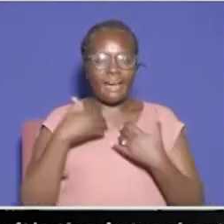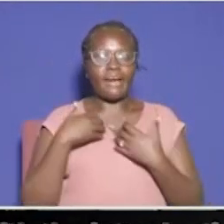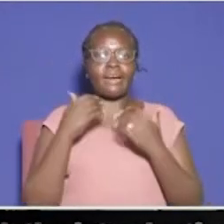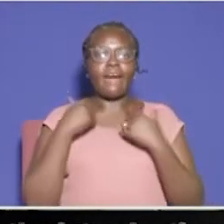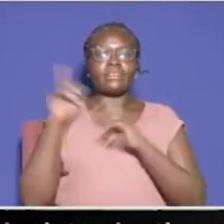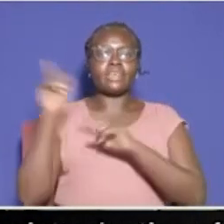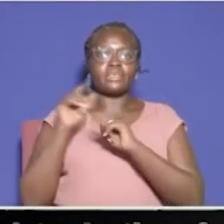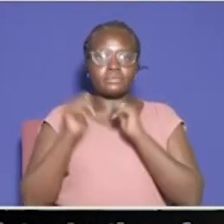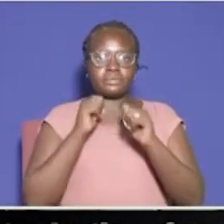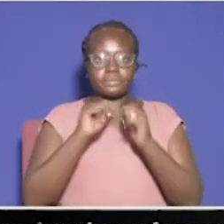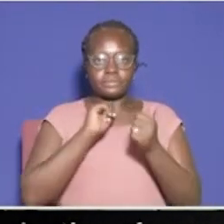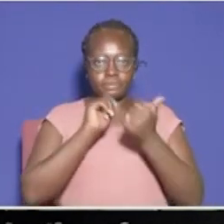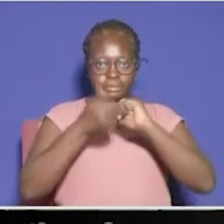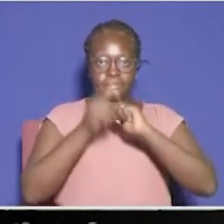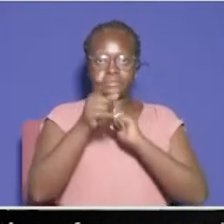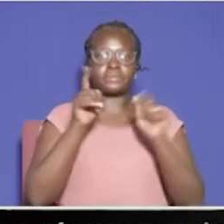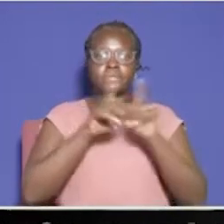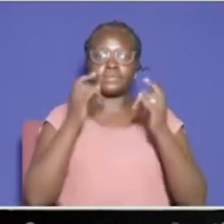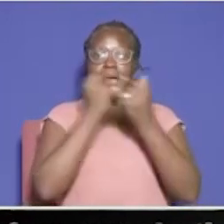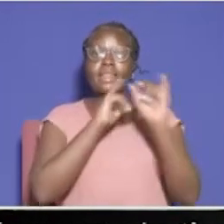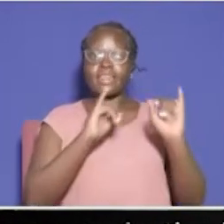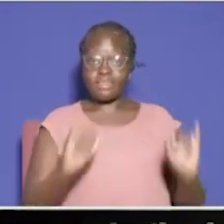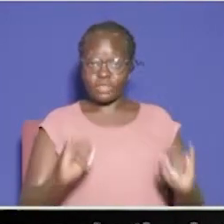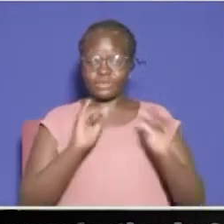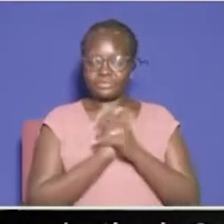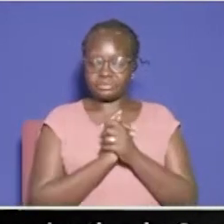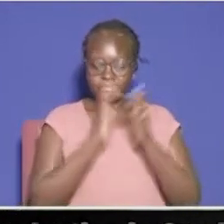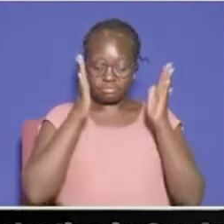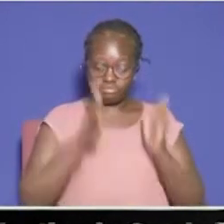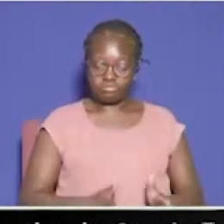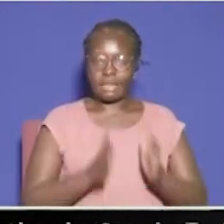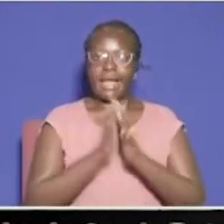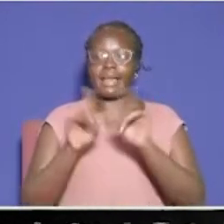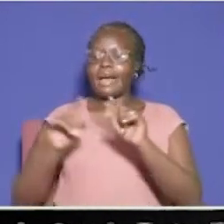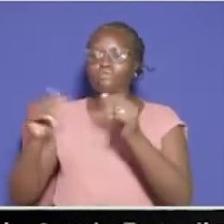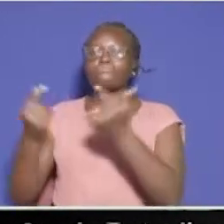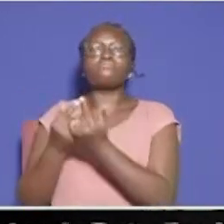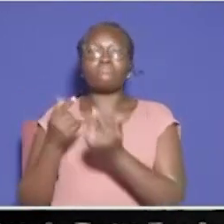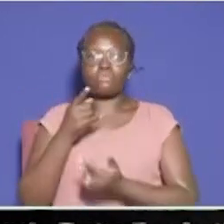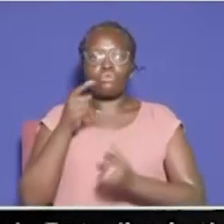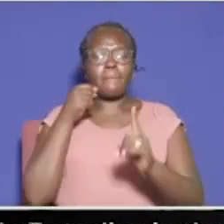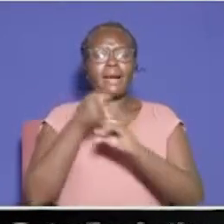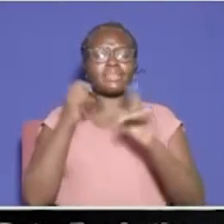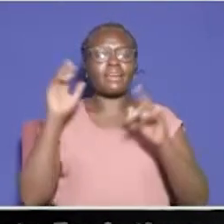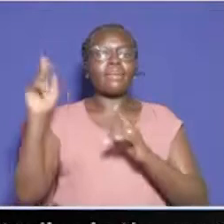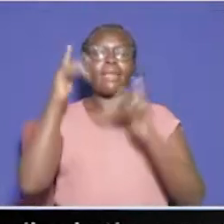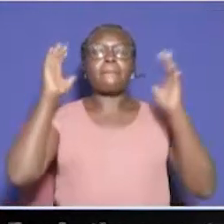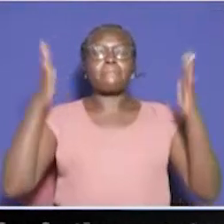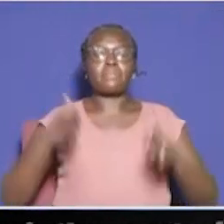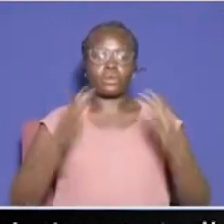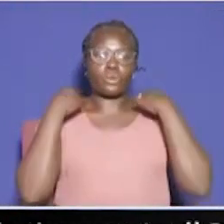journey that will change you as an individual and as a cohort. You will impact Kenya in a big